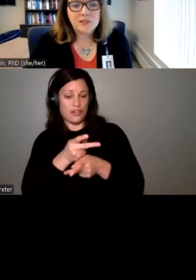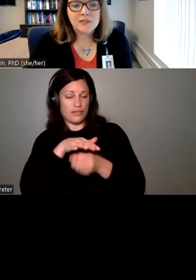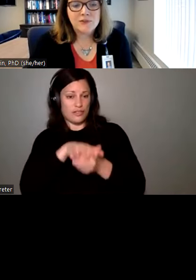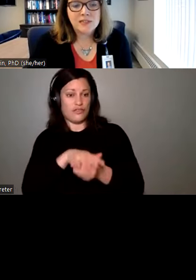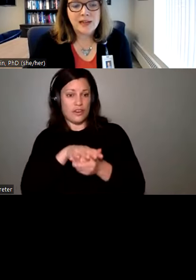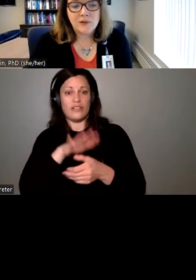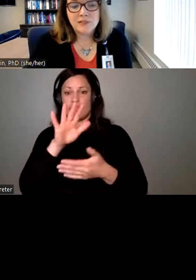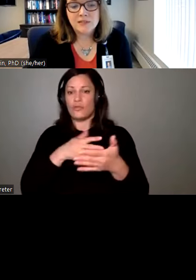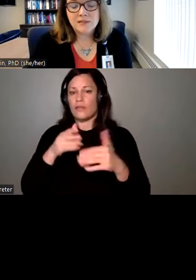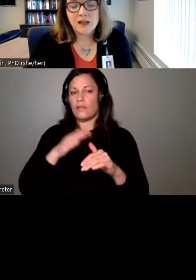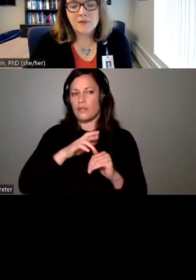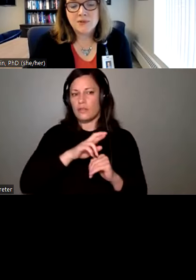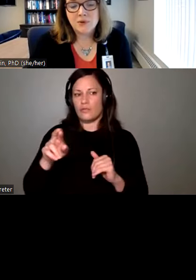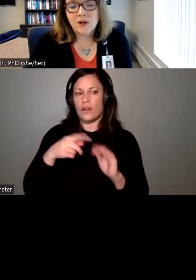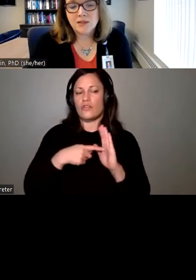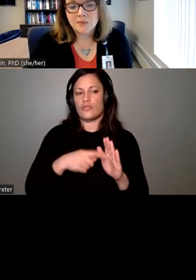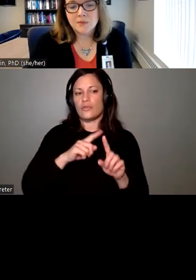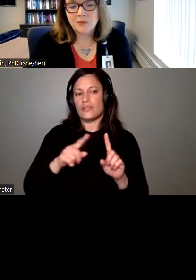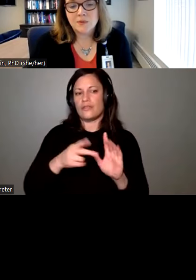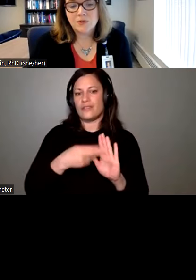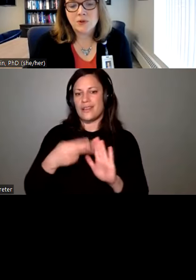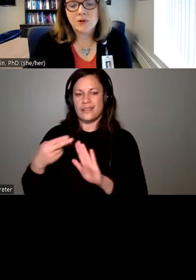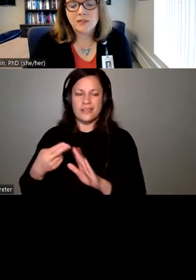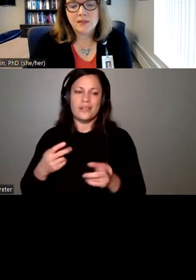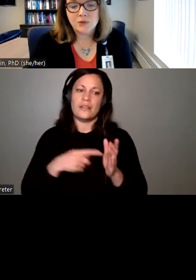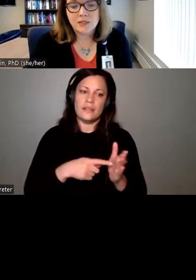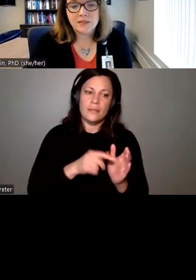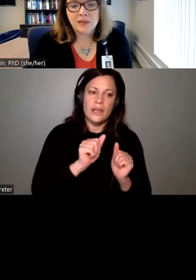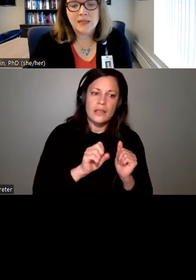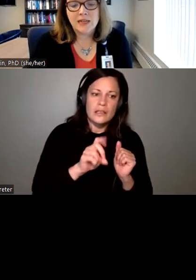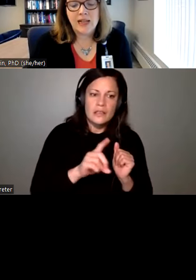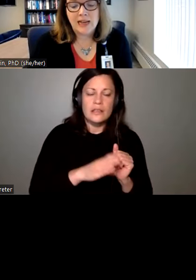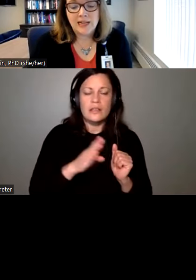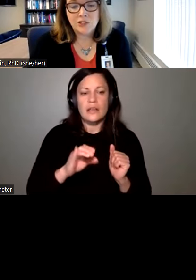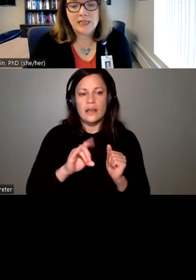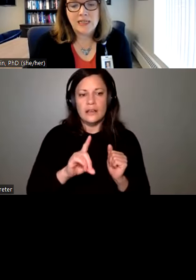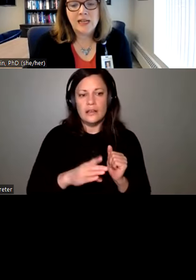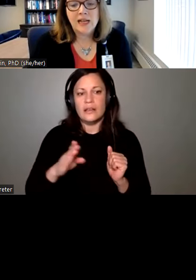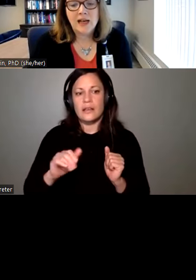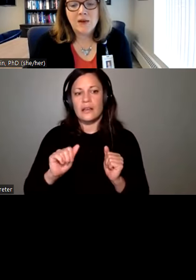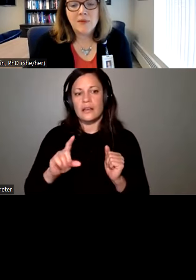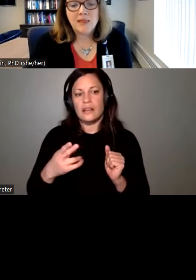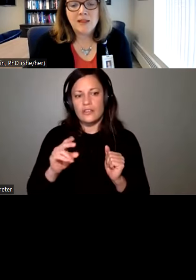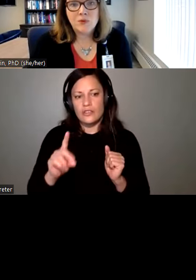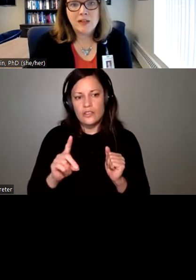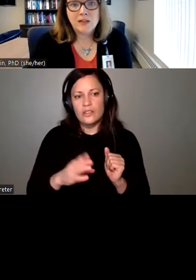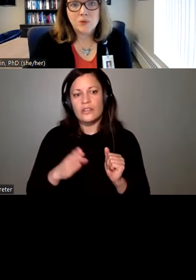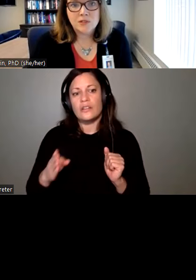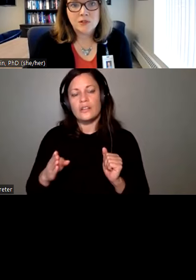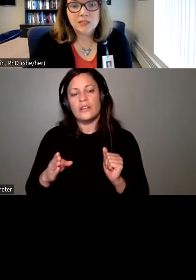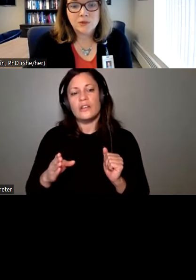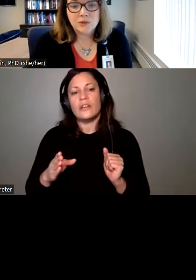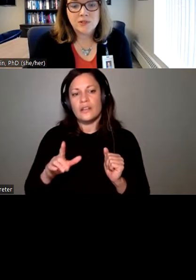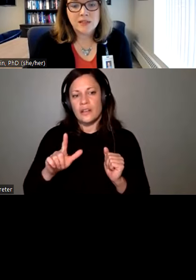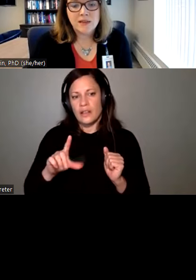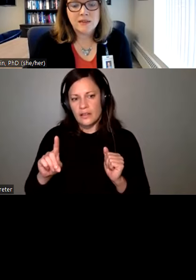shows different diagnoses. So autism spectrum disorder, intellectual disability, ADHD, and then moving towards